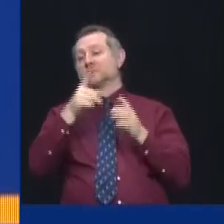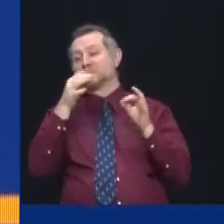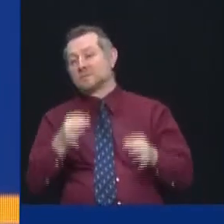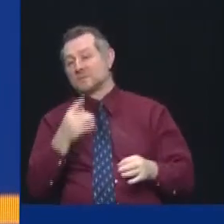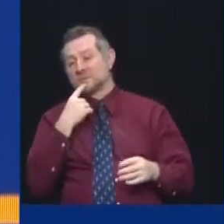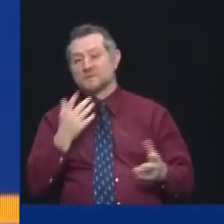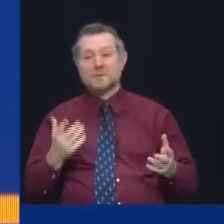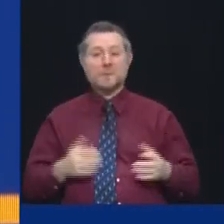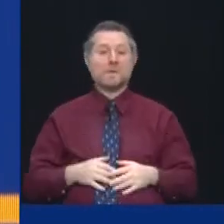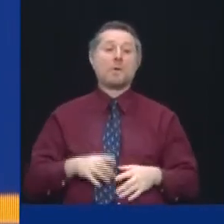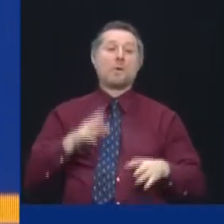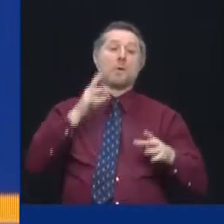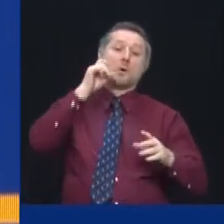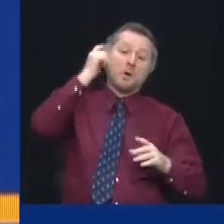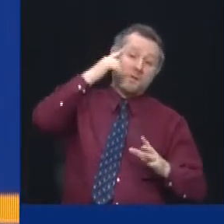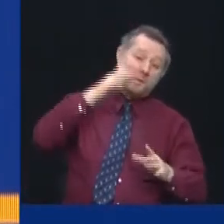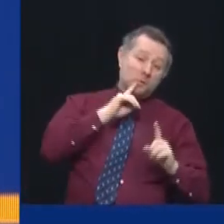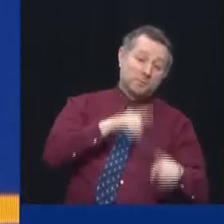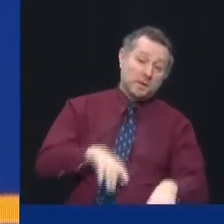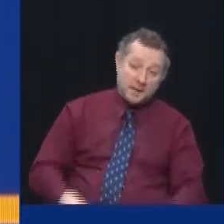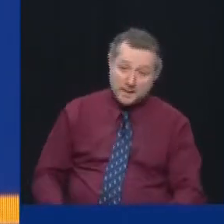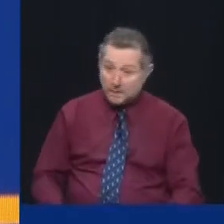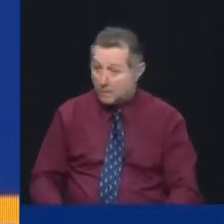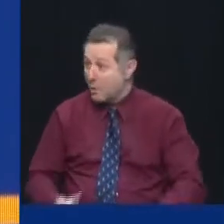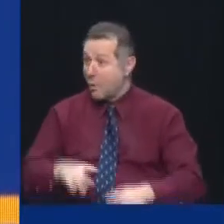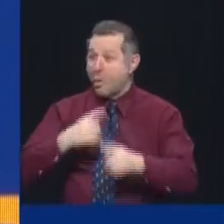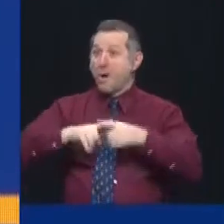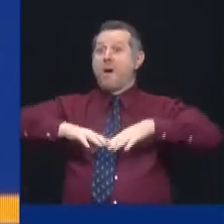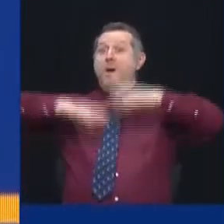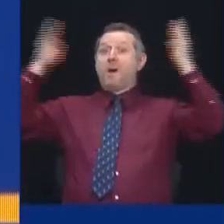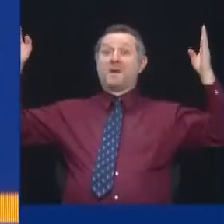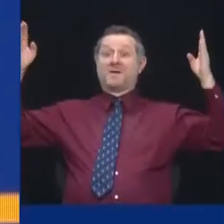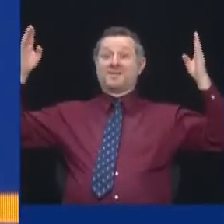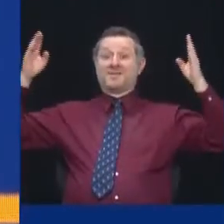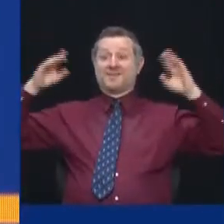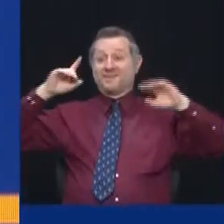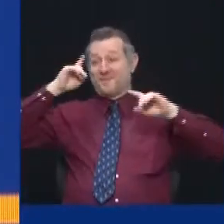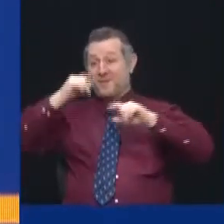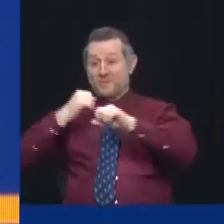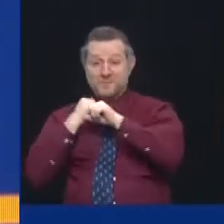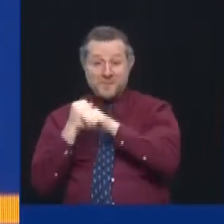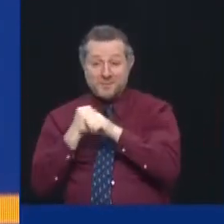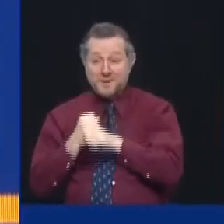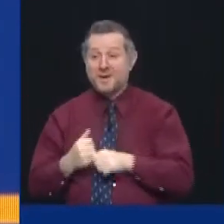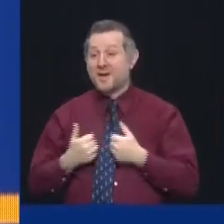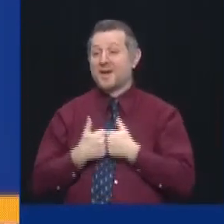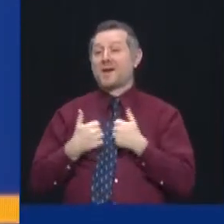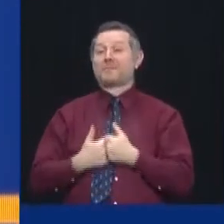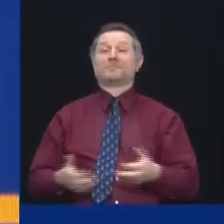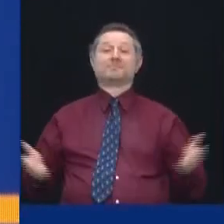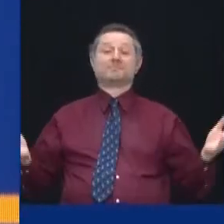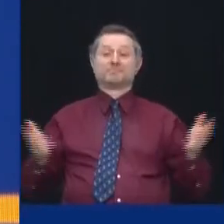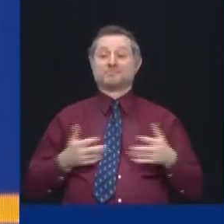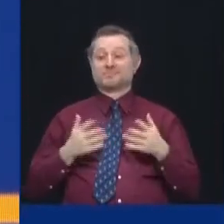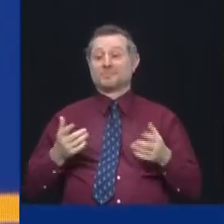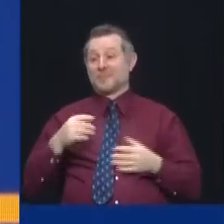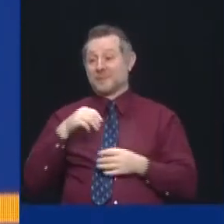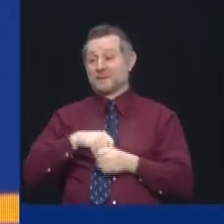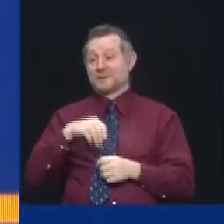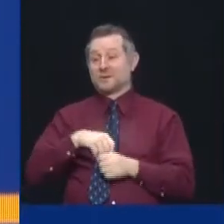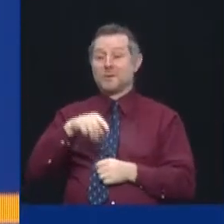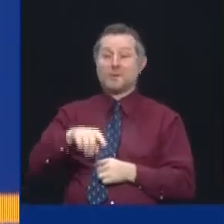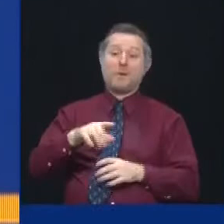limited by your old view of, well, this is all we can do. These are our limitations. There